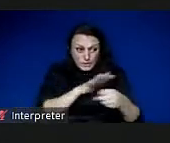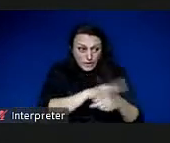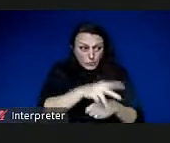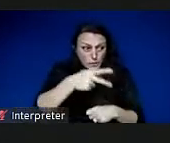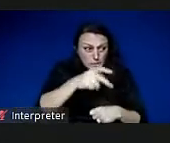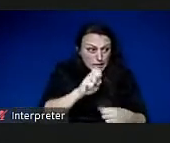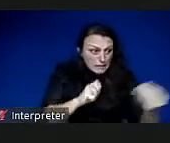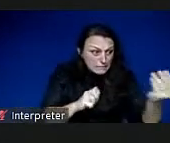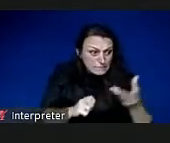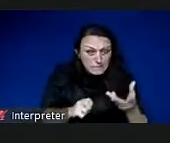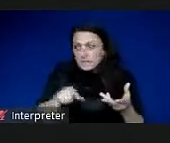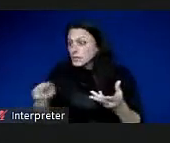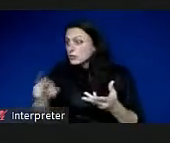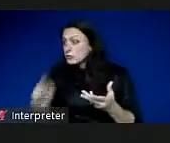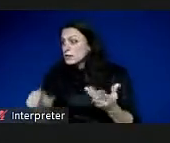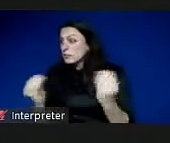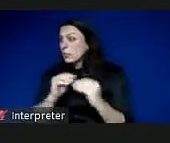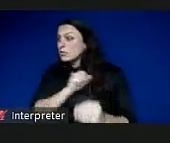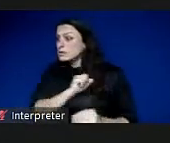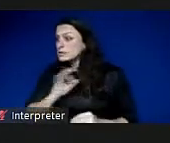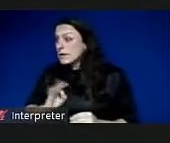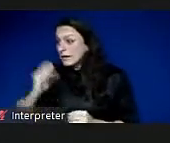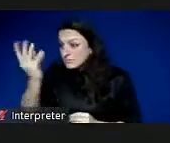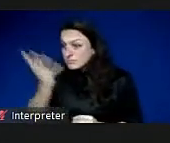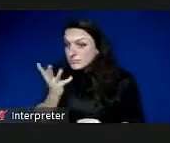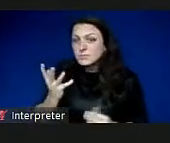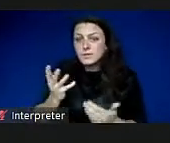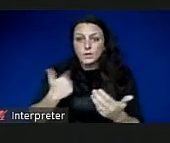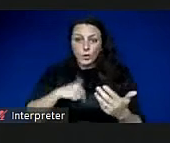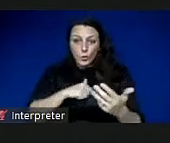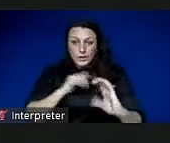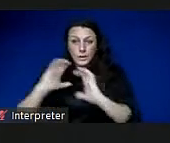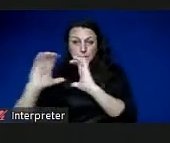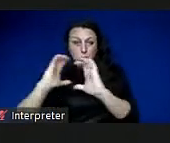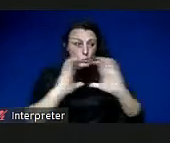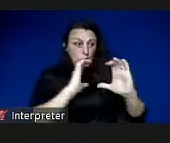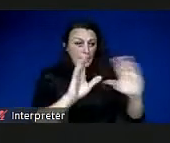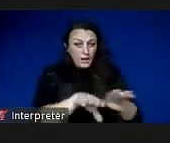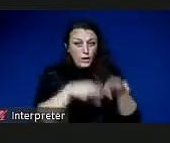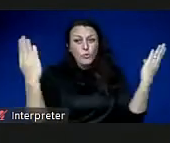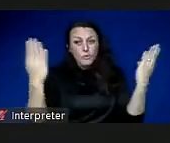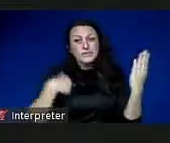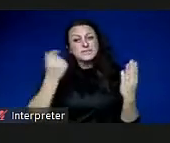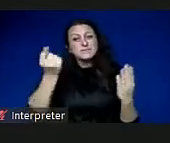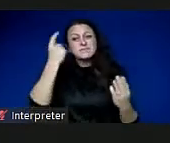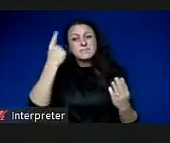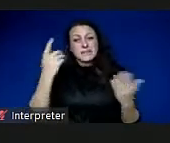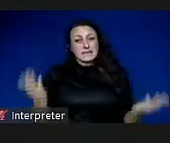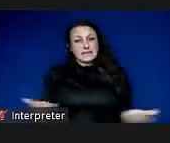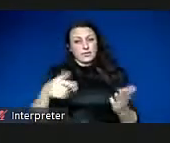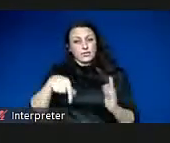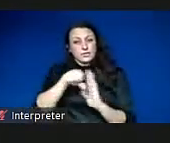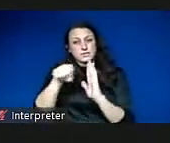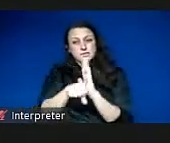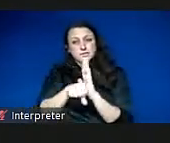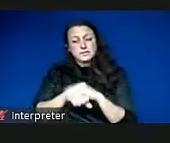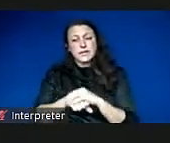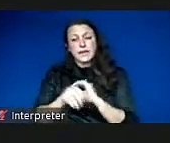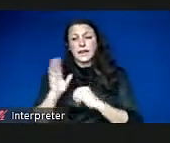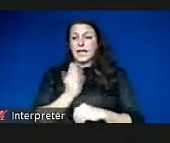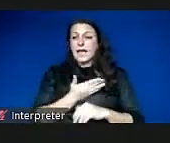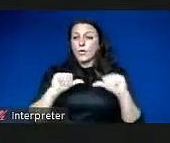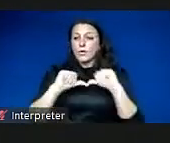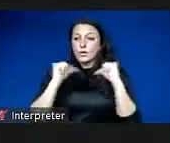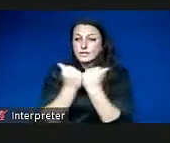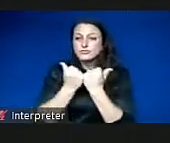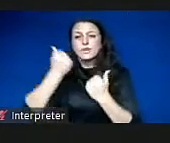needs more staffing, how do we communicate with them? I think it's important to note that here in Colorado, our agency has always